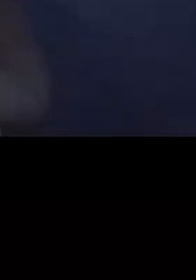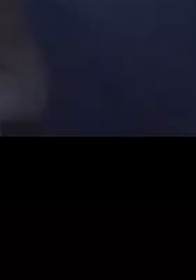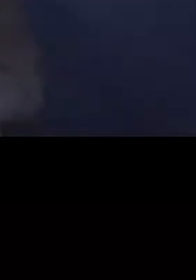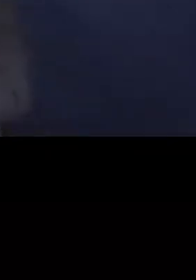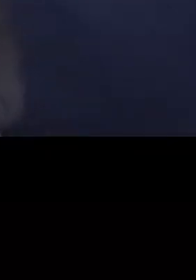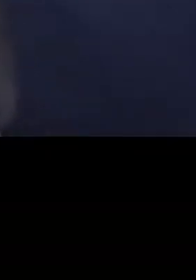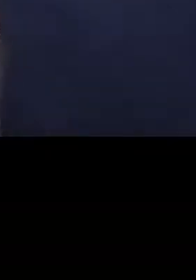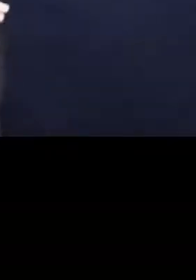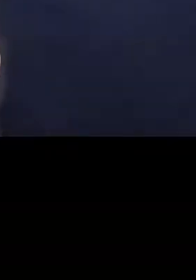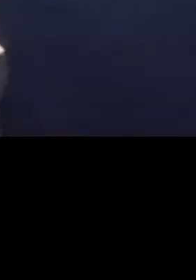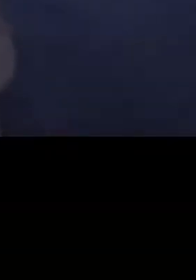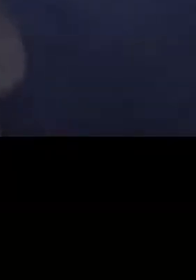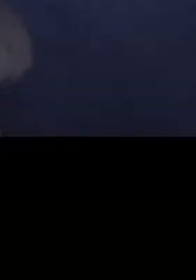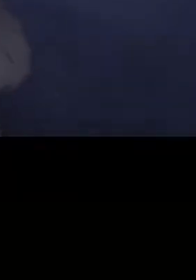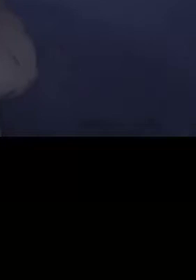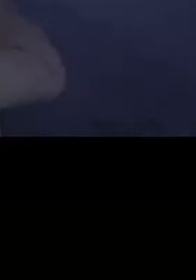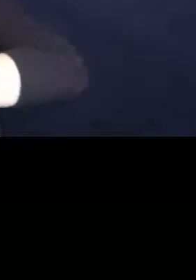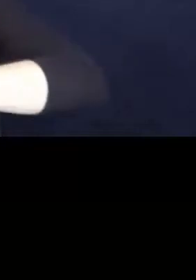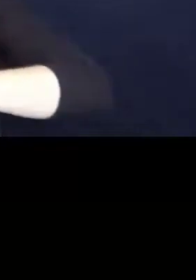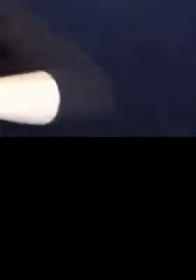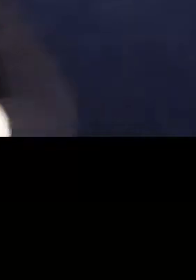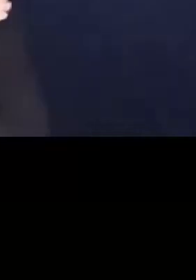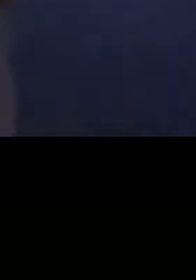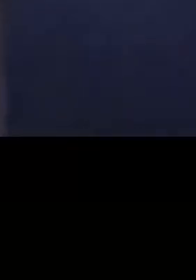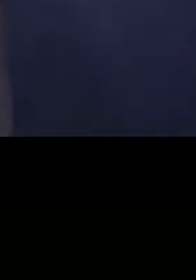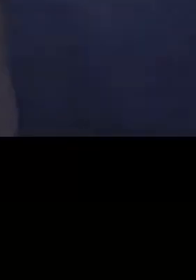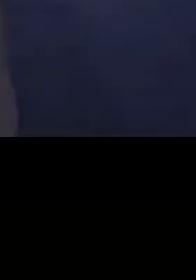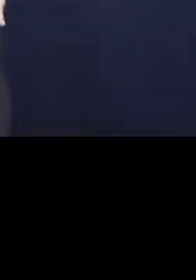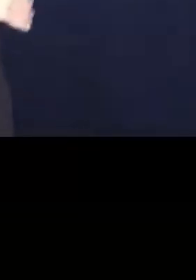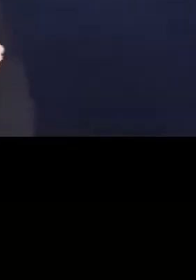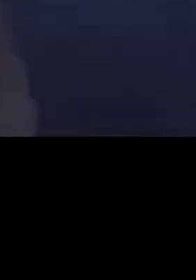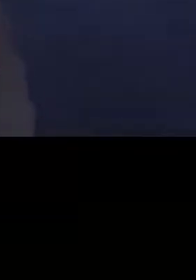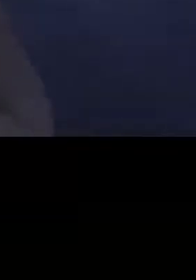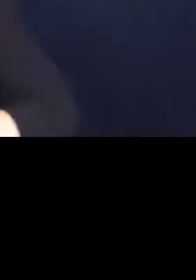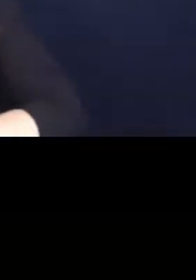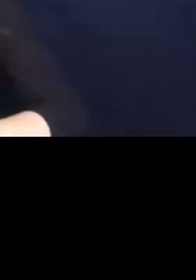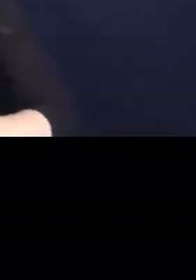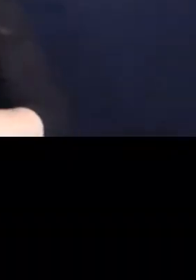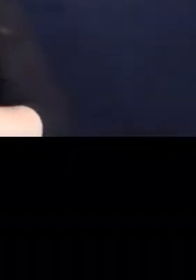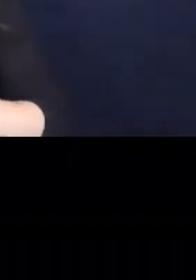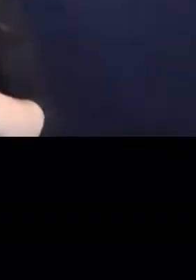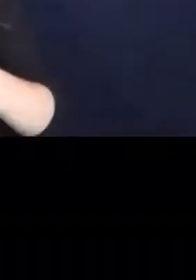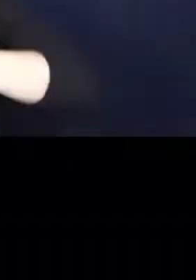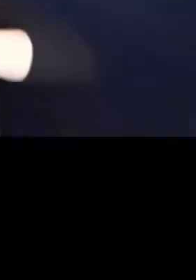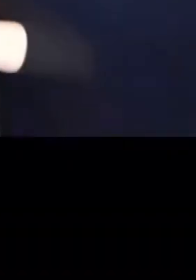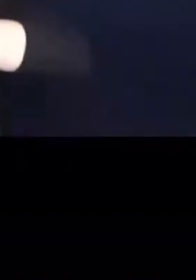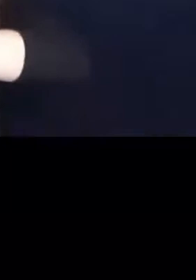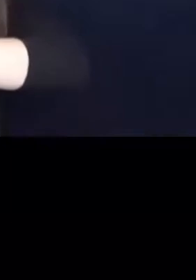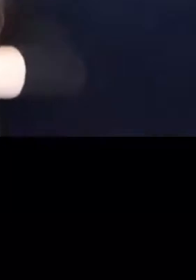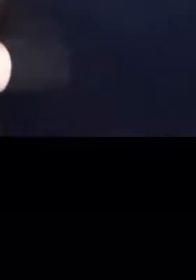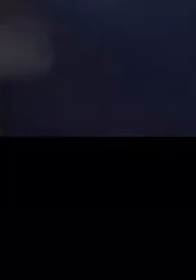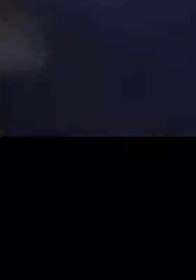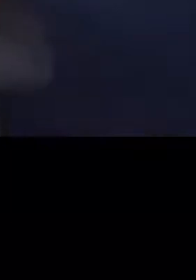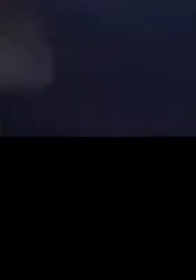have explored the use of servo motors, which are motors that will basically apply a certain amount of pressure. We've